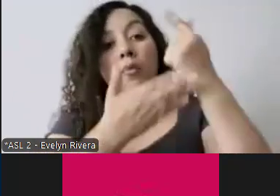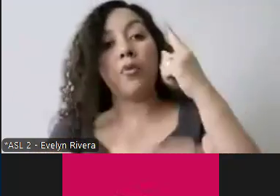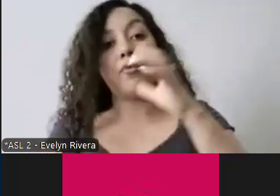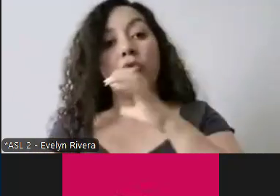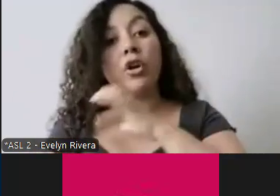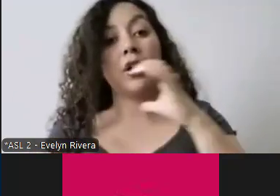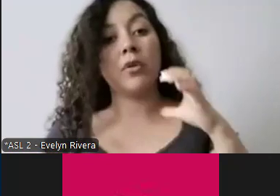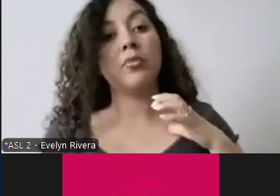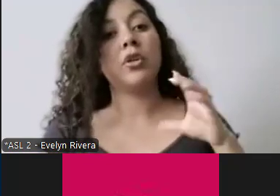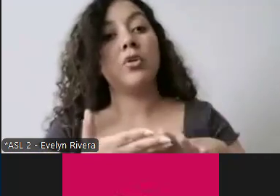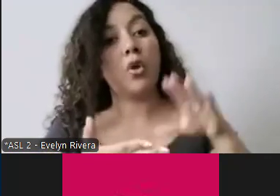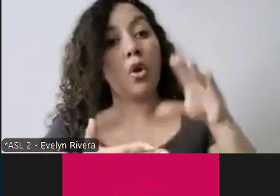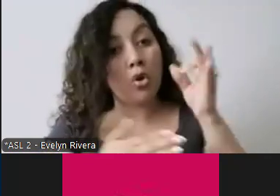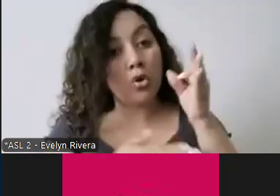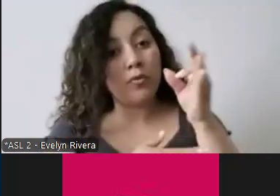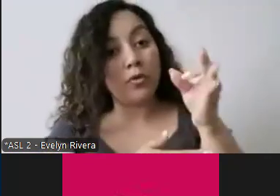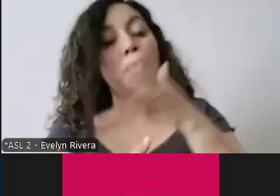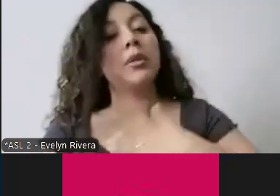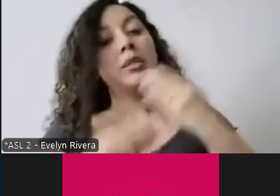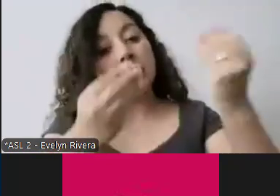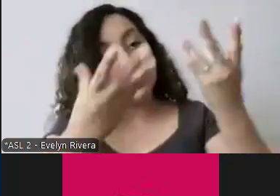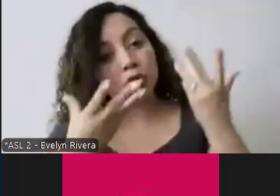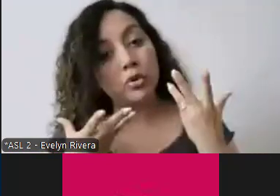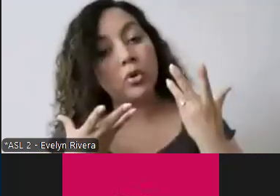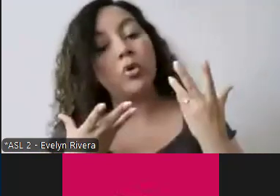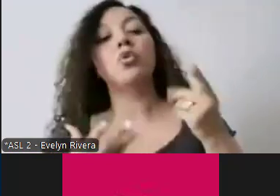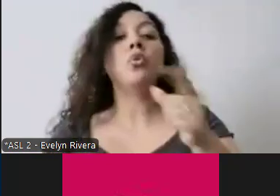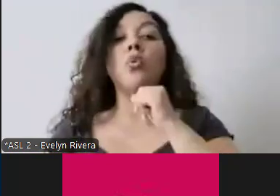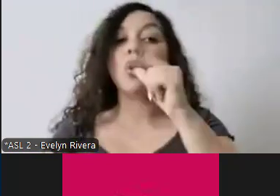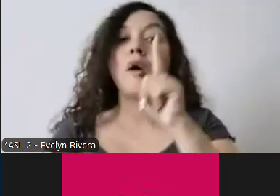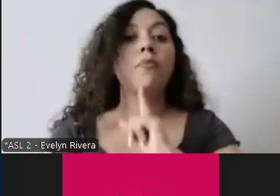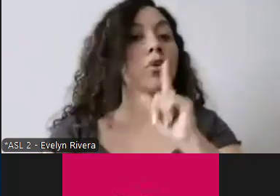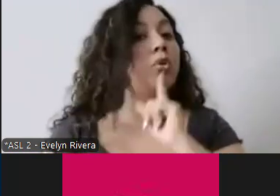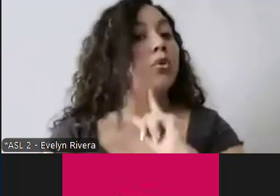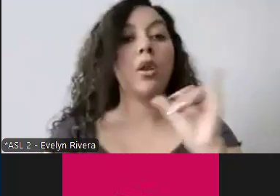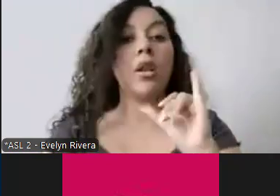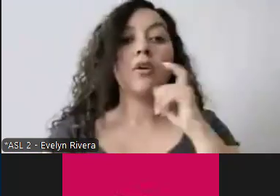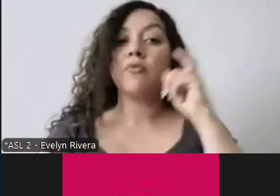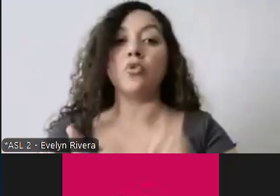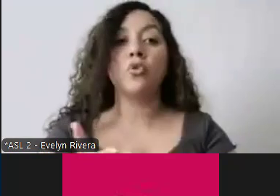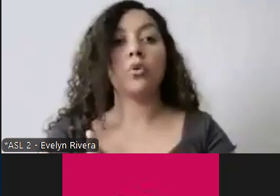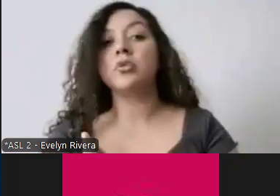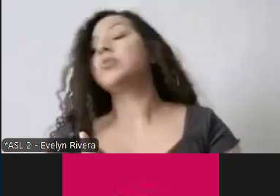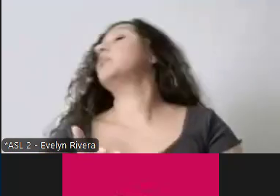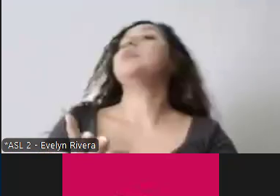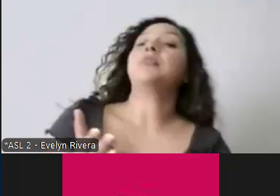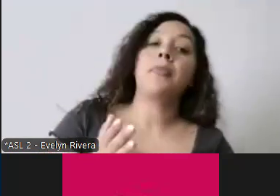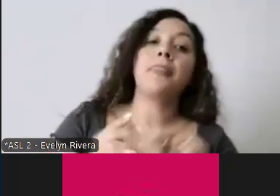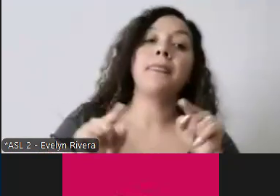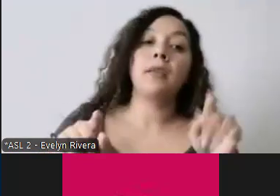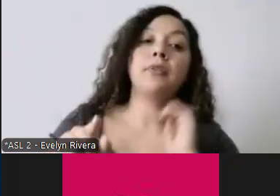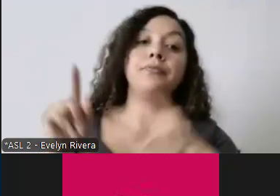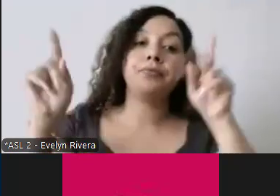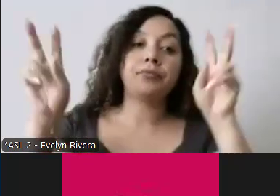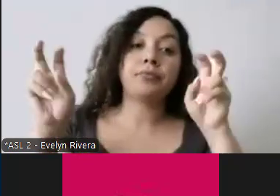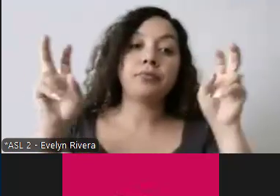learn about, let us know. And you won't be alone, like you've been seeing with all of our topics. We do